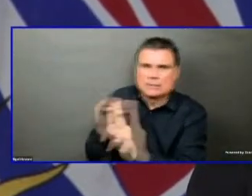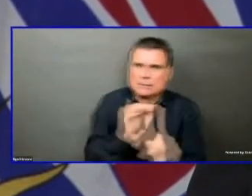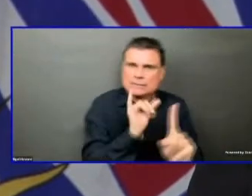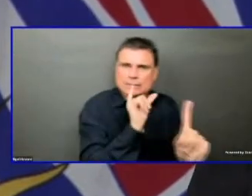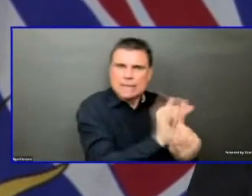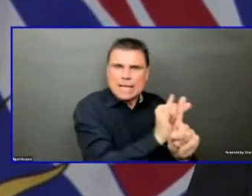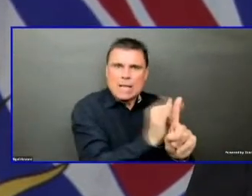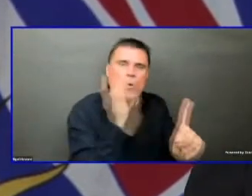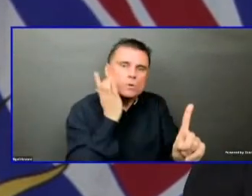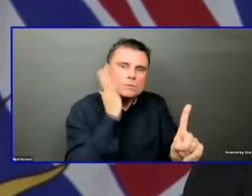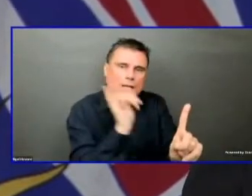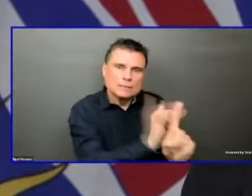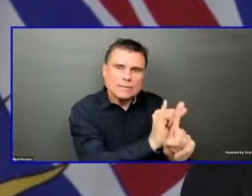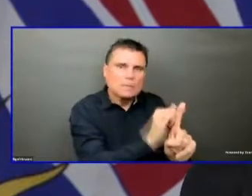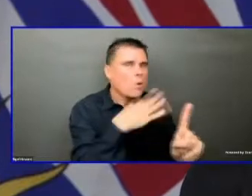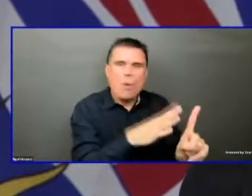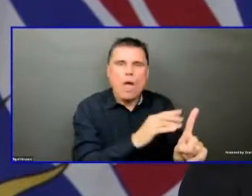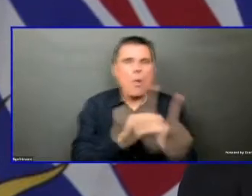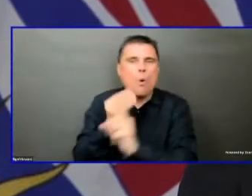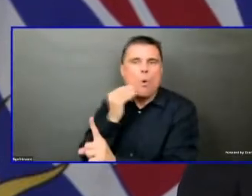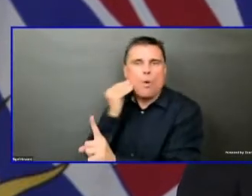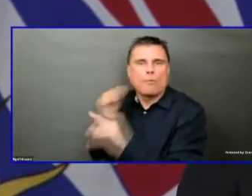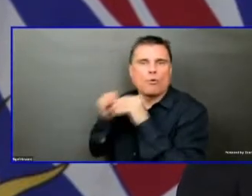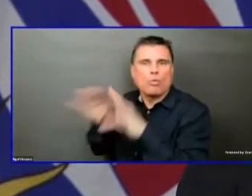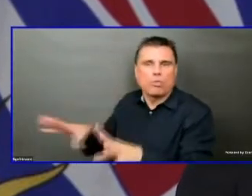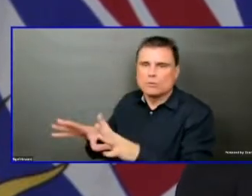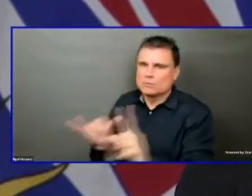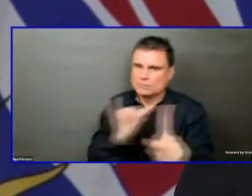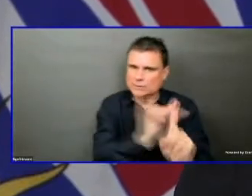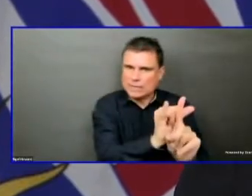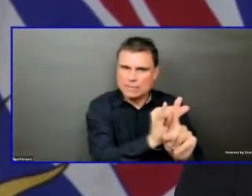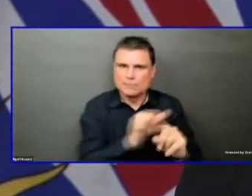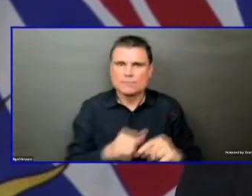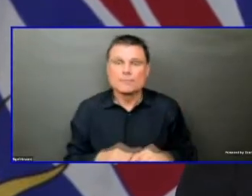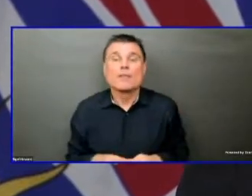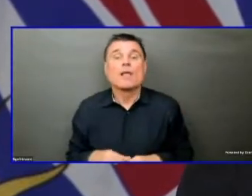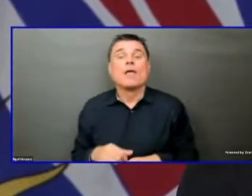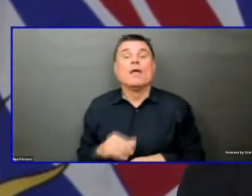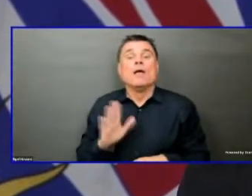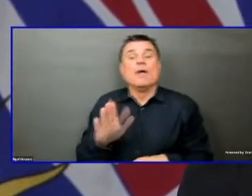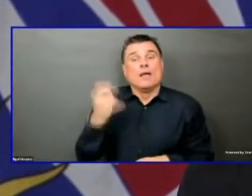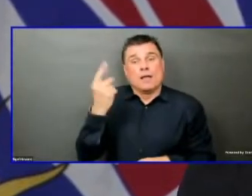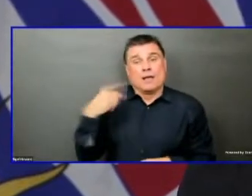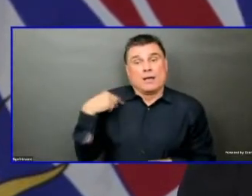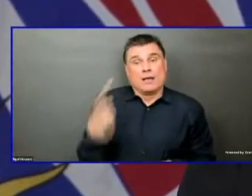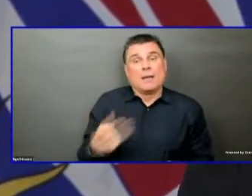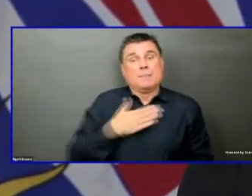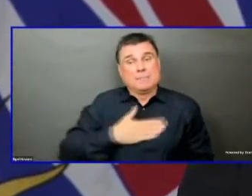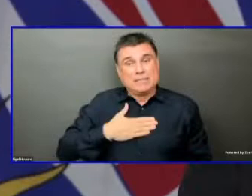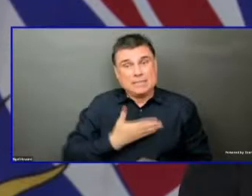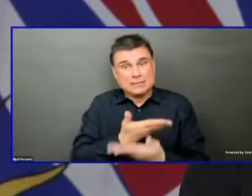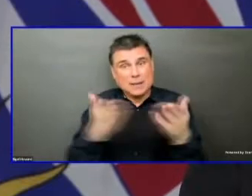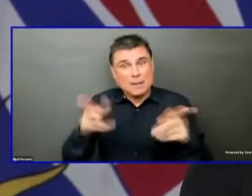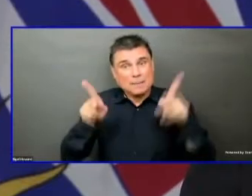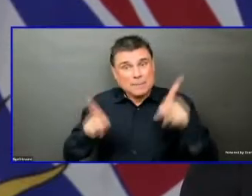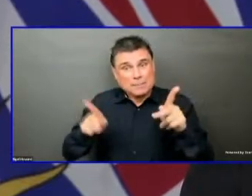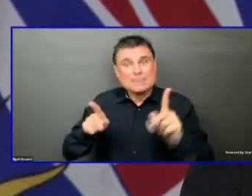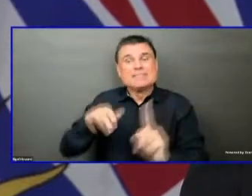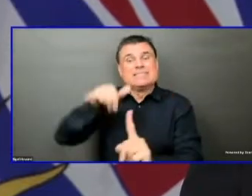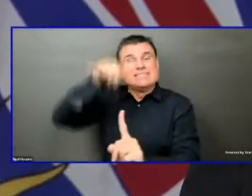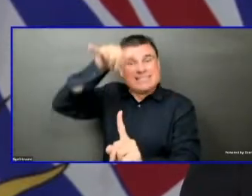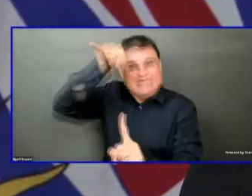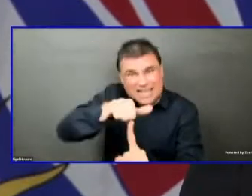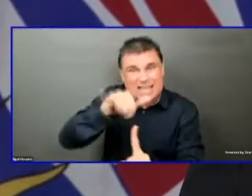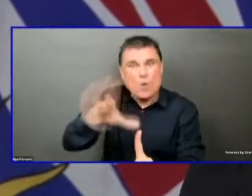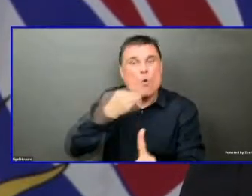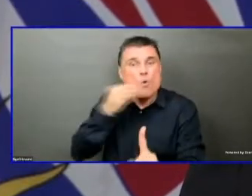for some time as well is stay local. And for Whistler, that means day trips only. Right now is not the